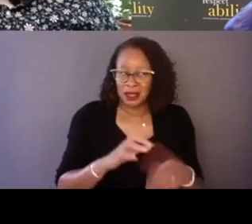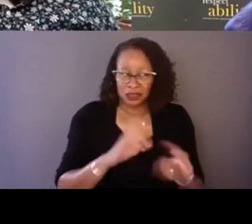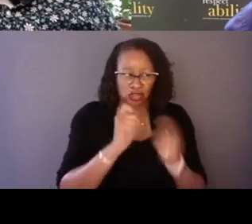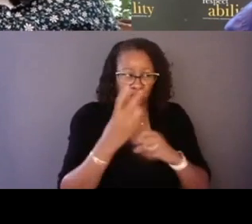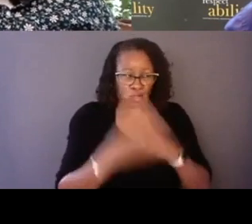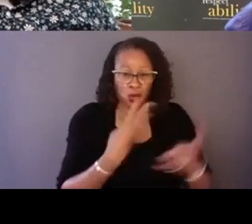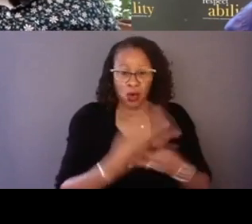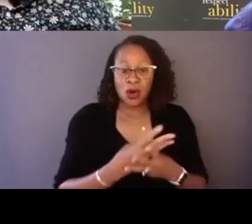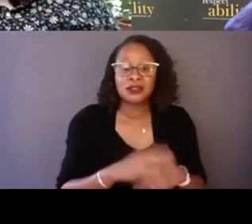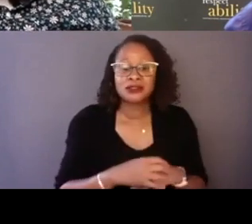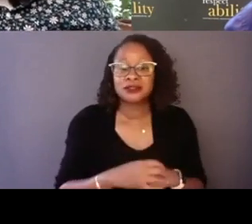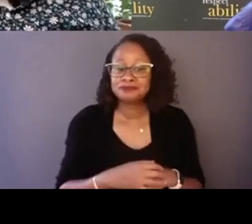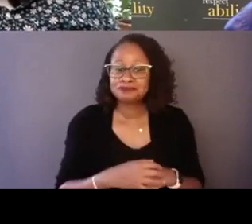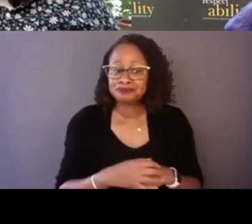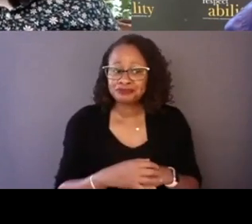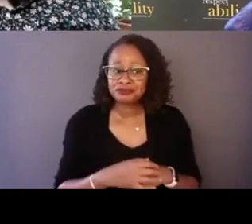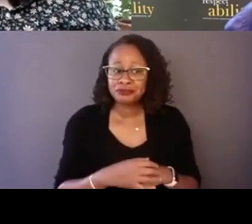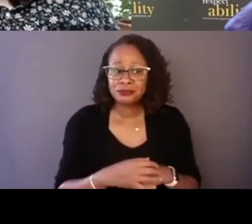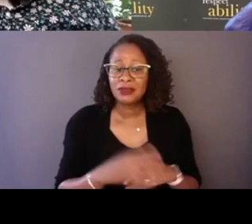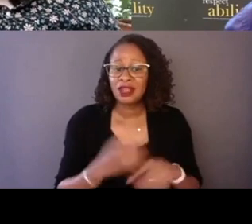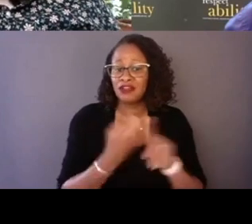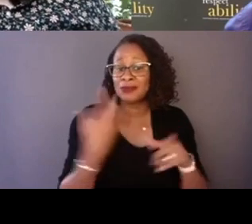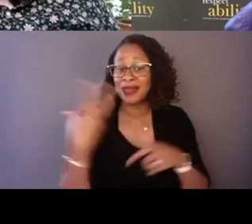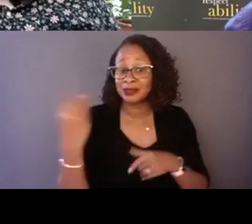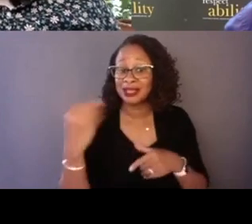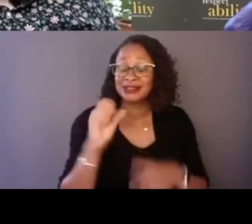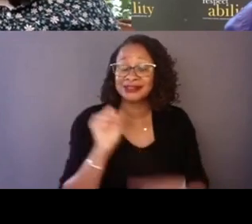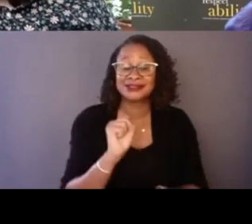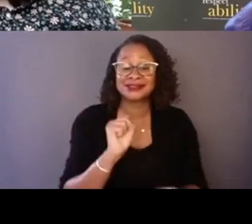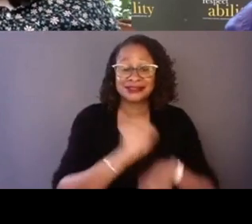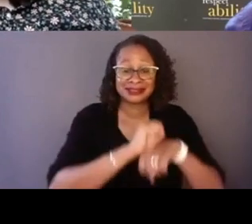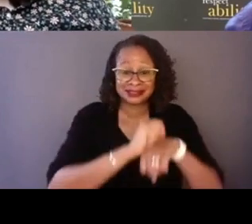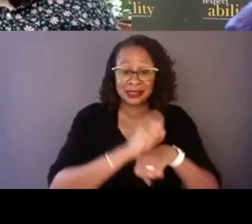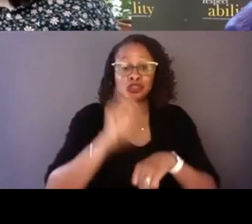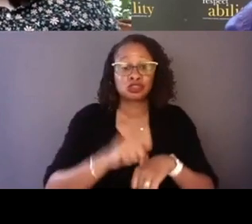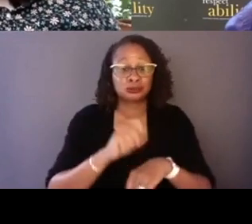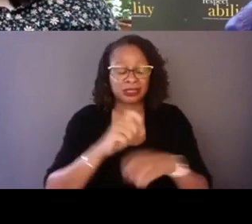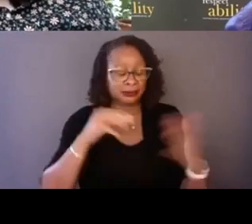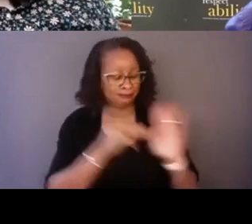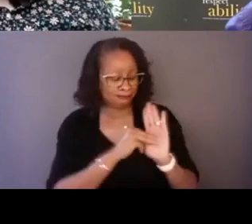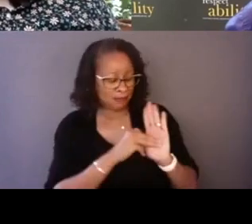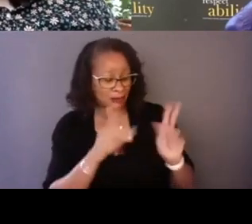Well, if we change the world from the outside, the synagogue should be the model place.